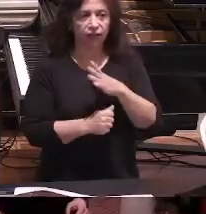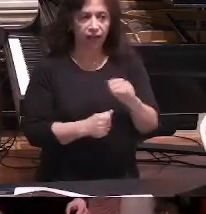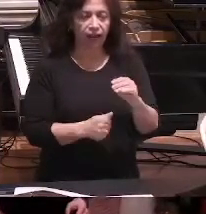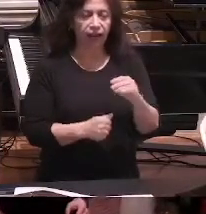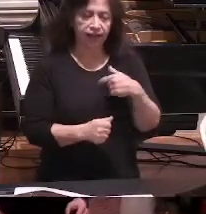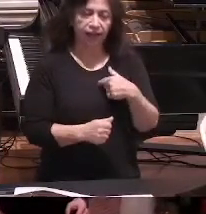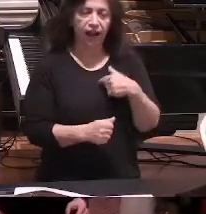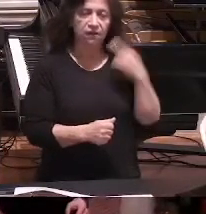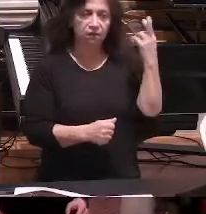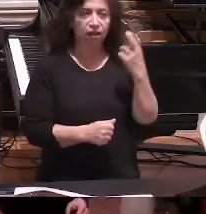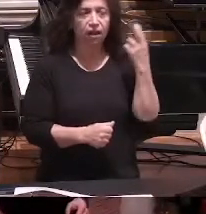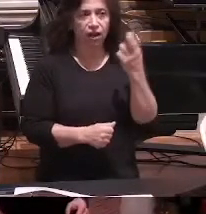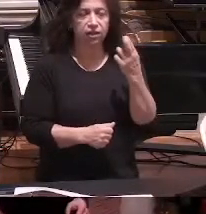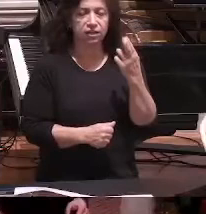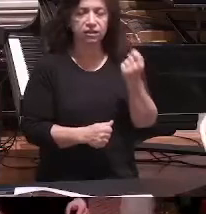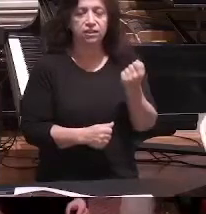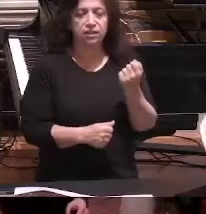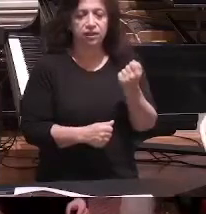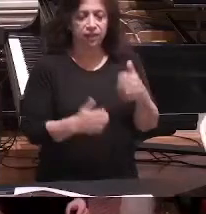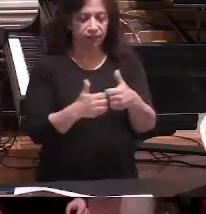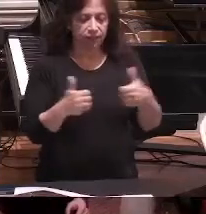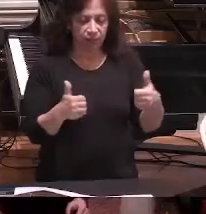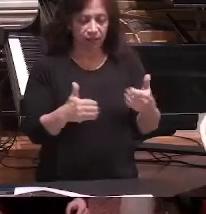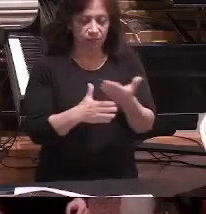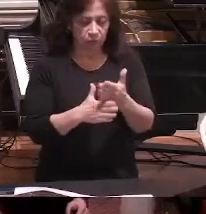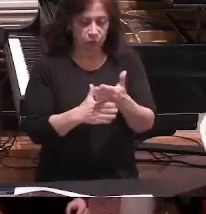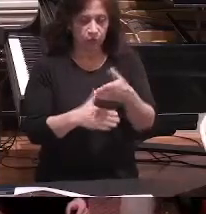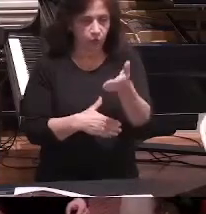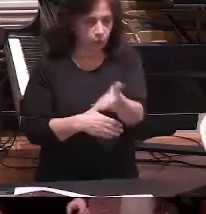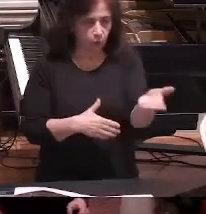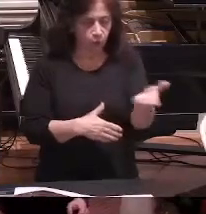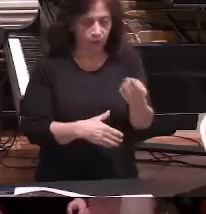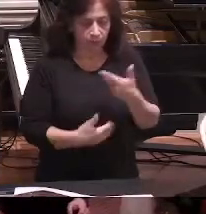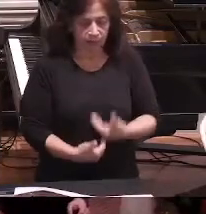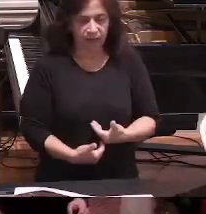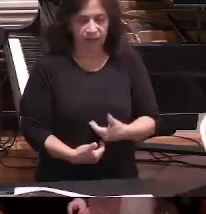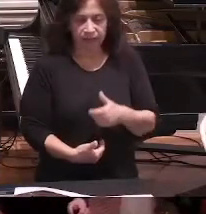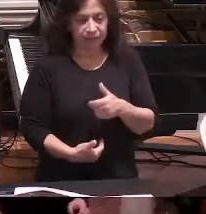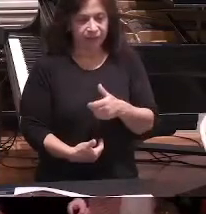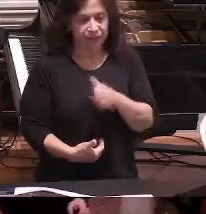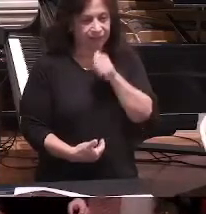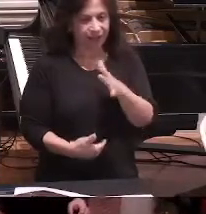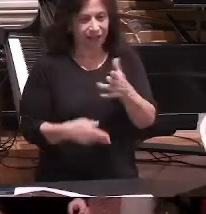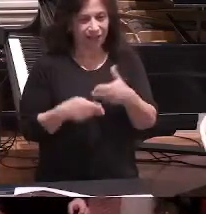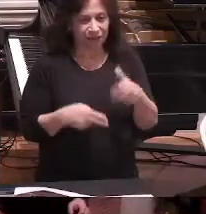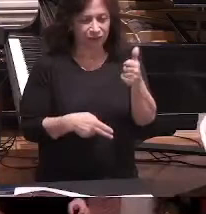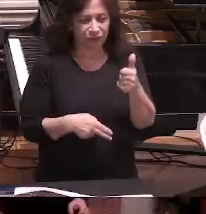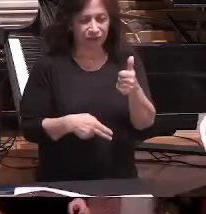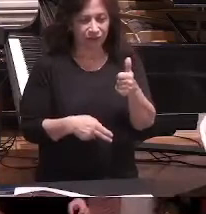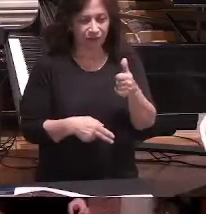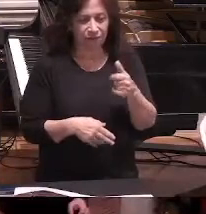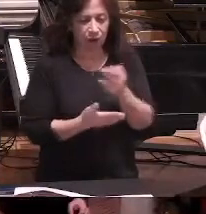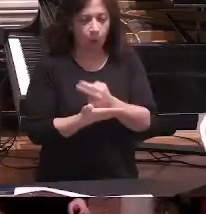come to see the space between you and me as nothing short of holy